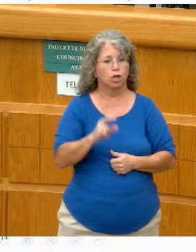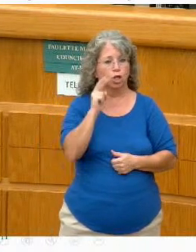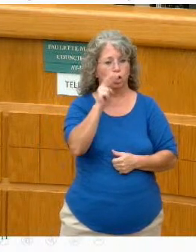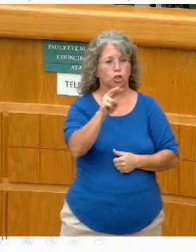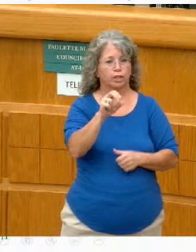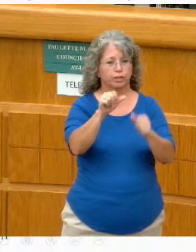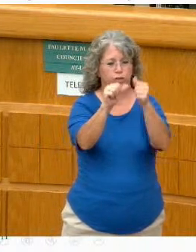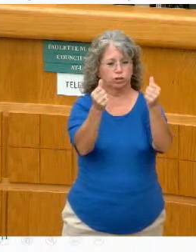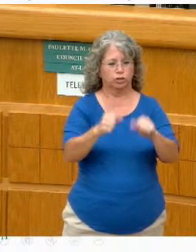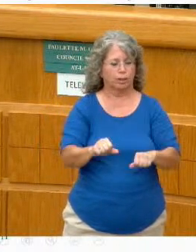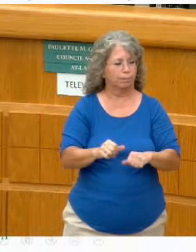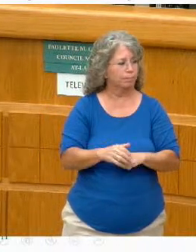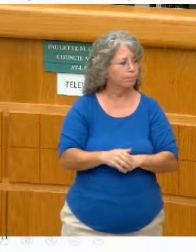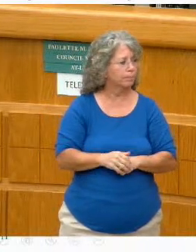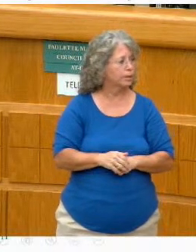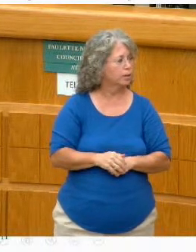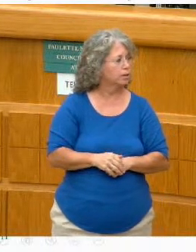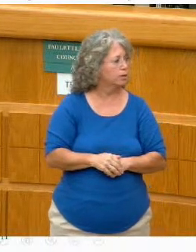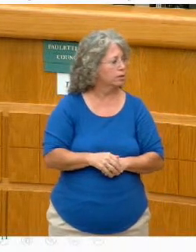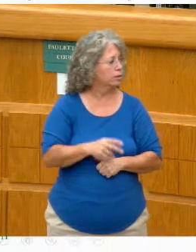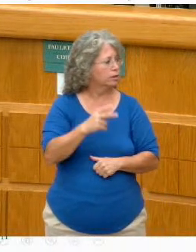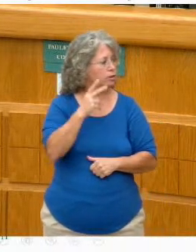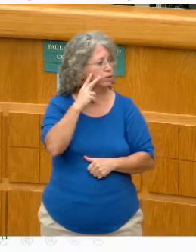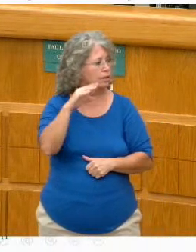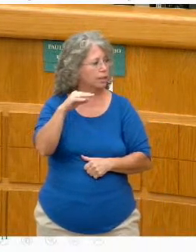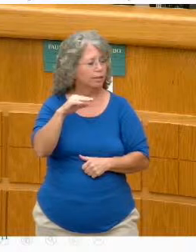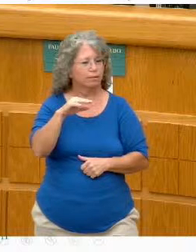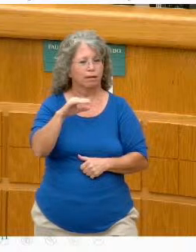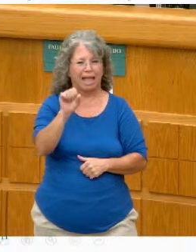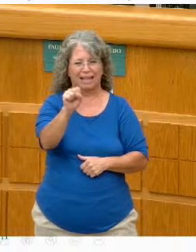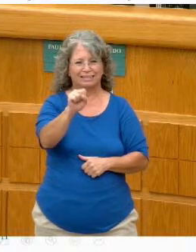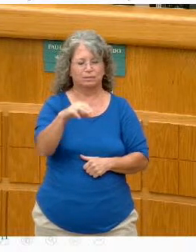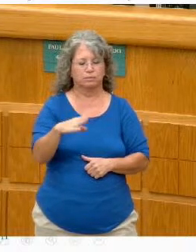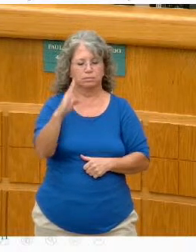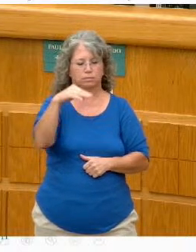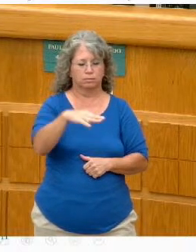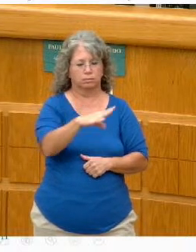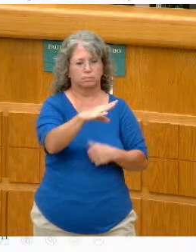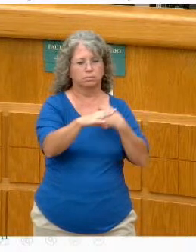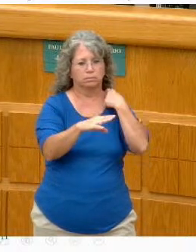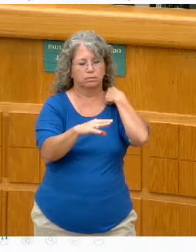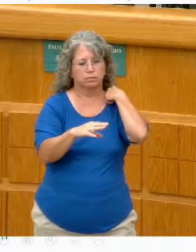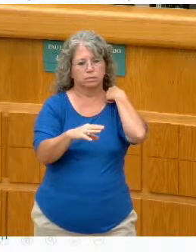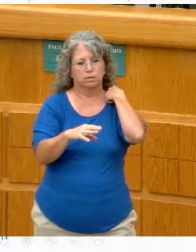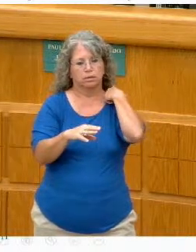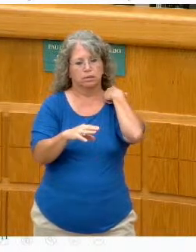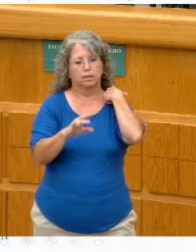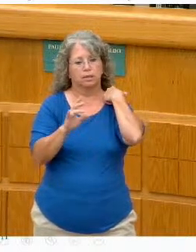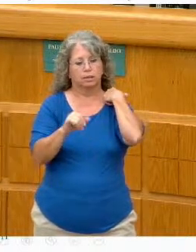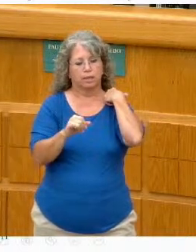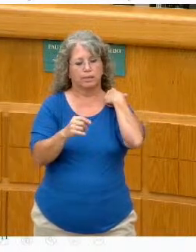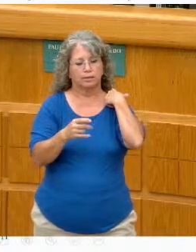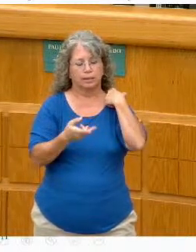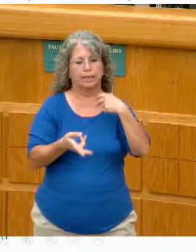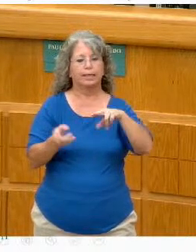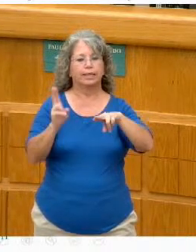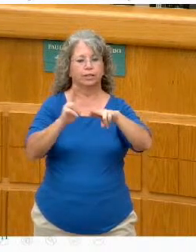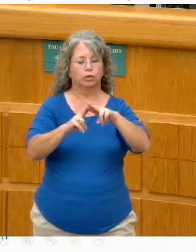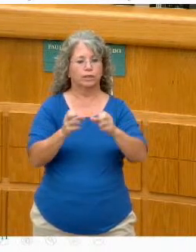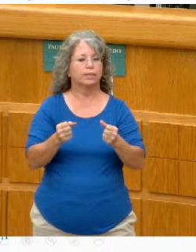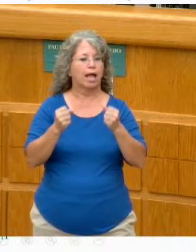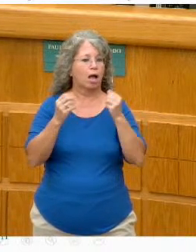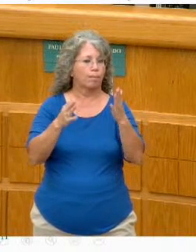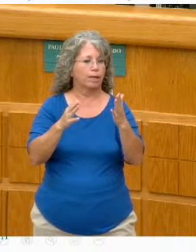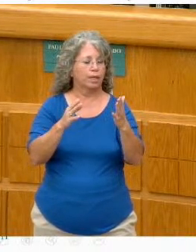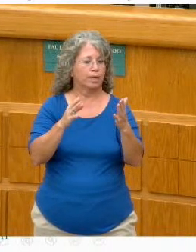you'll see is this general S shape. If you see the S shape, we've been seeing an increase in the amount of encounters. Over here in Aransas,